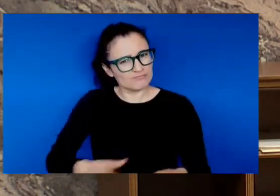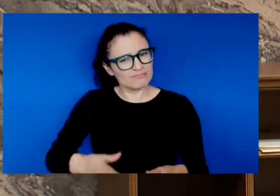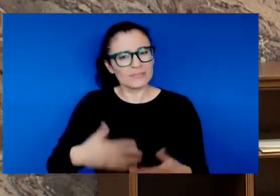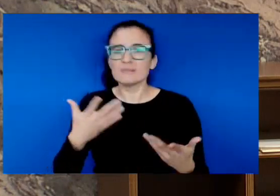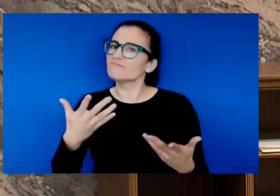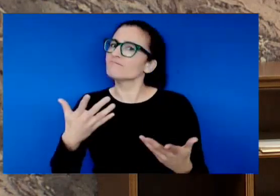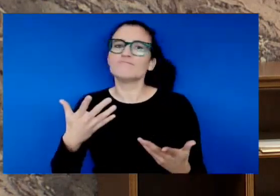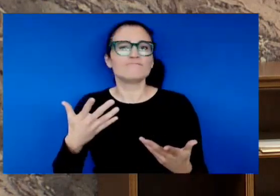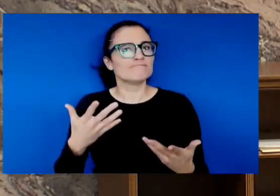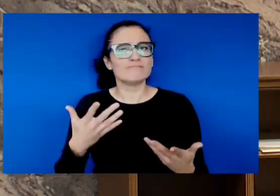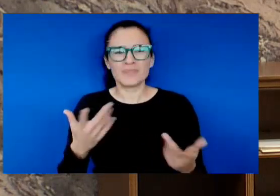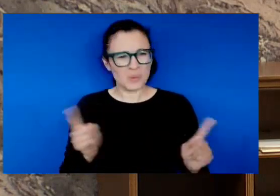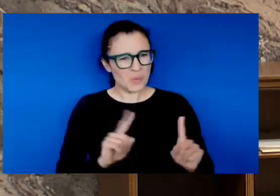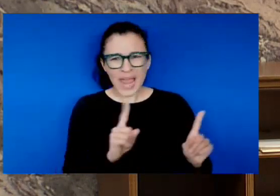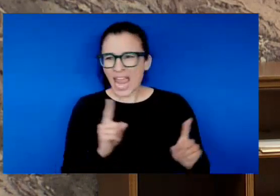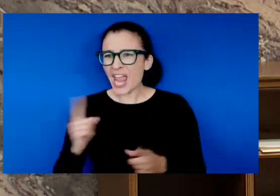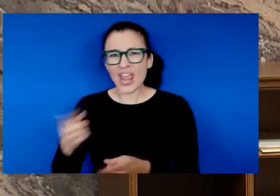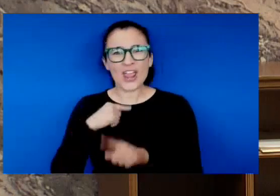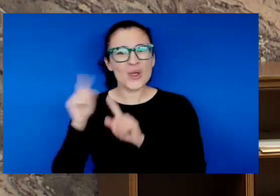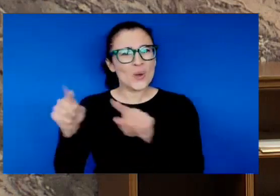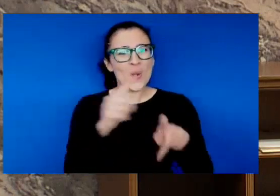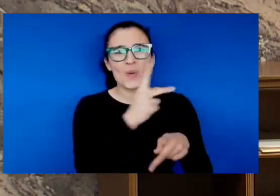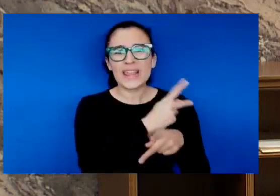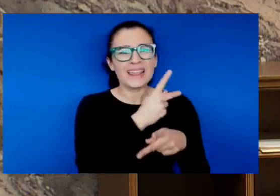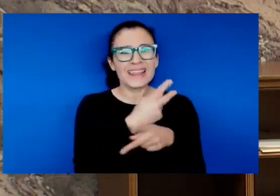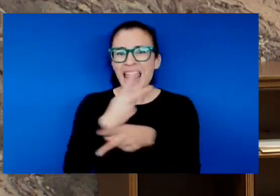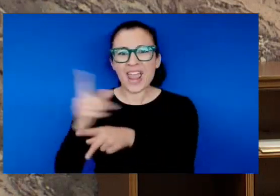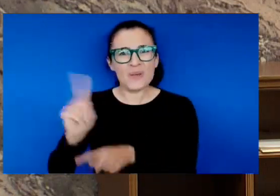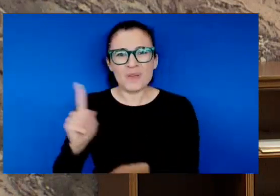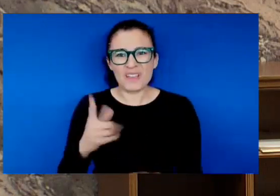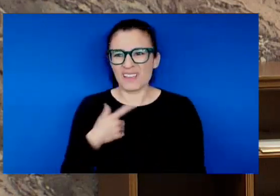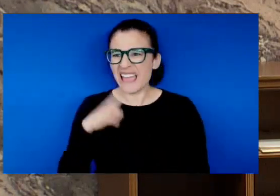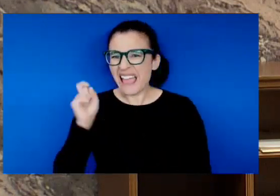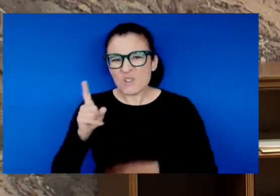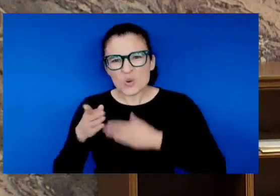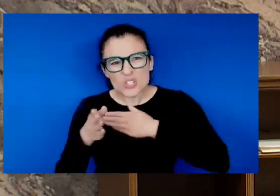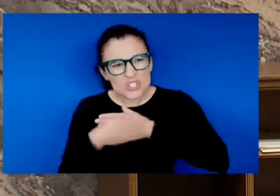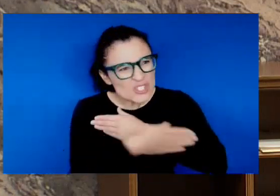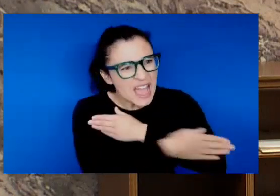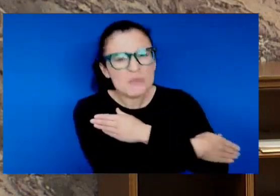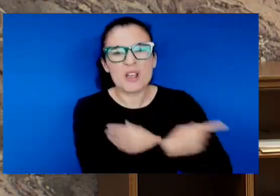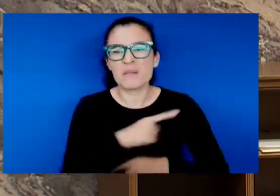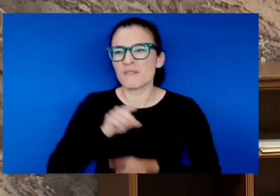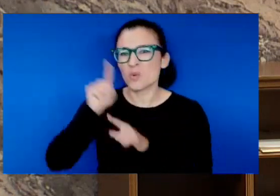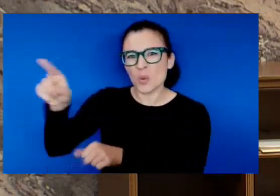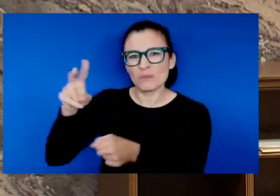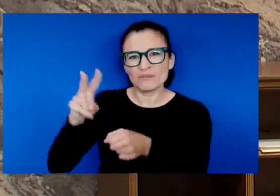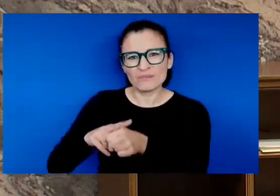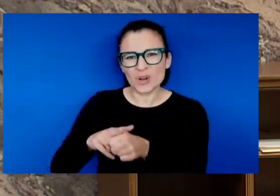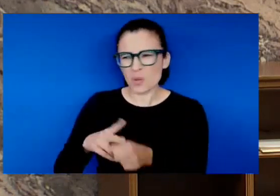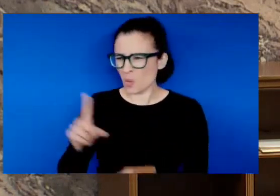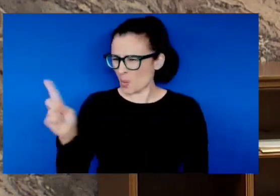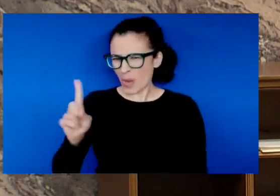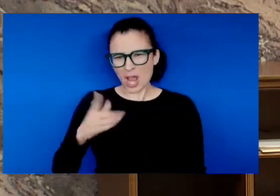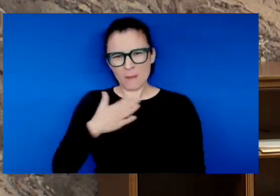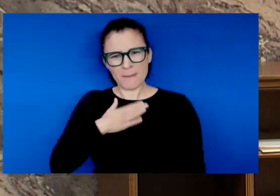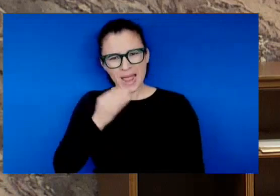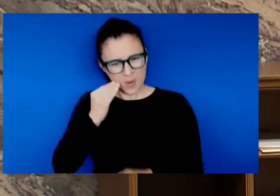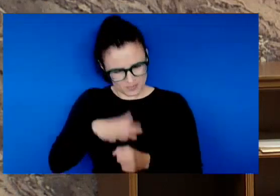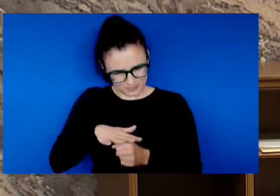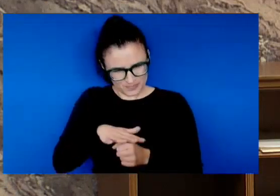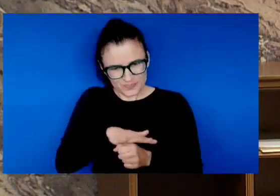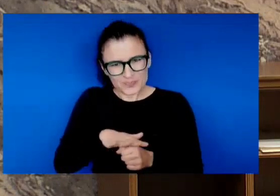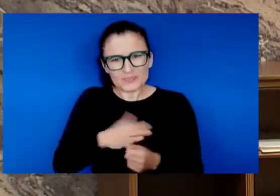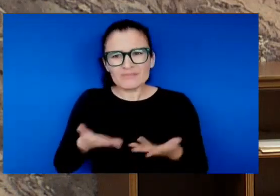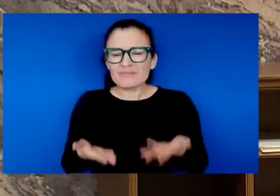our size," end quote. So my question is this: will the Premier remove this funding uncertainty today so that there's no disruption